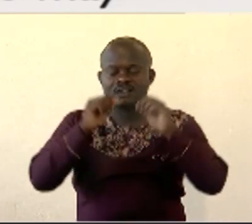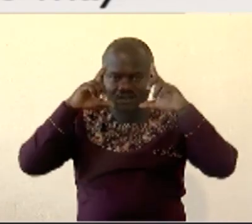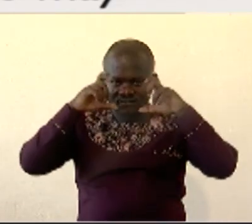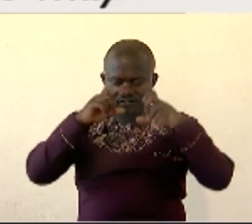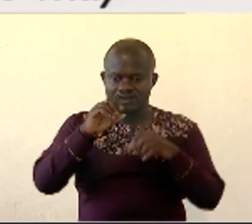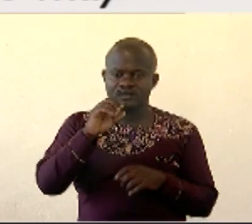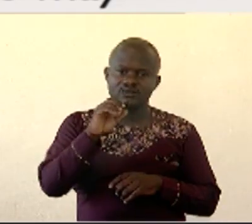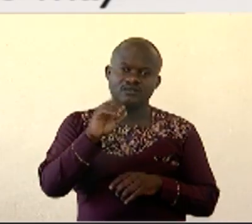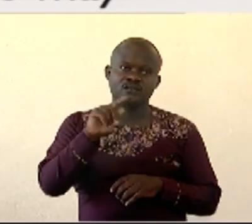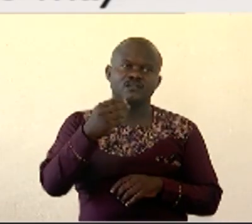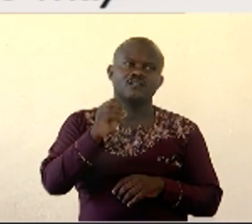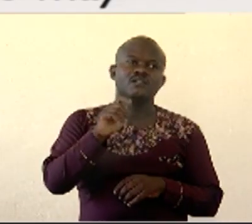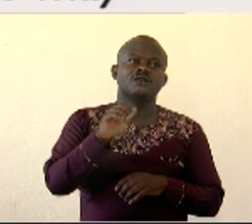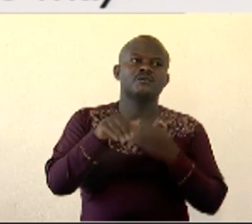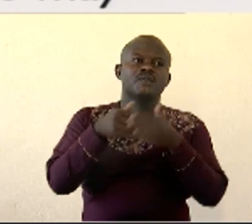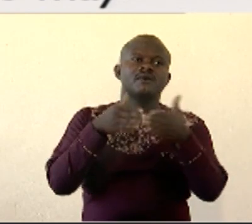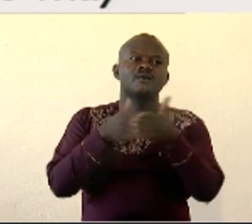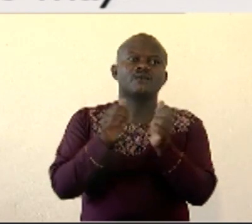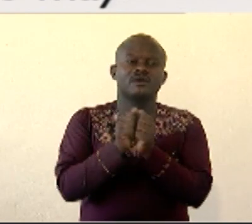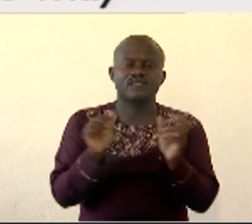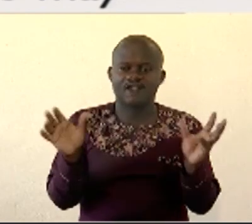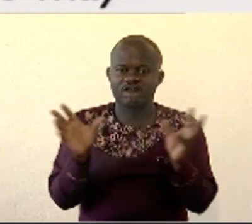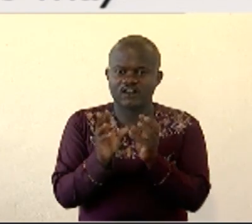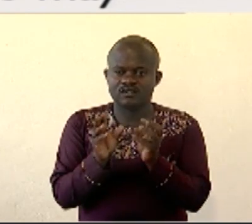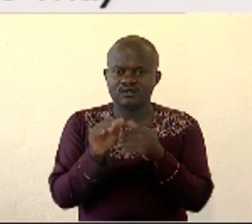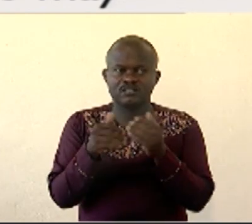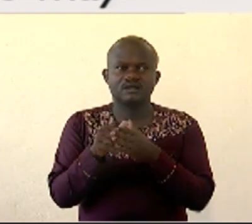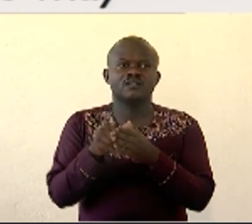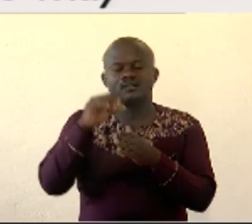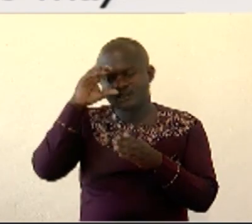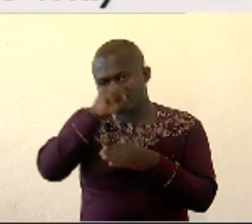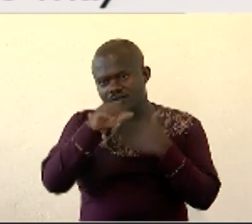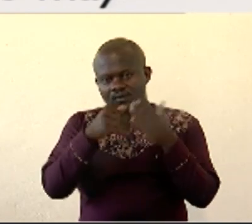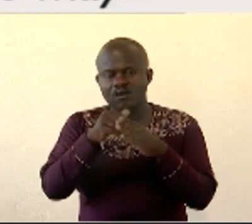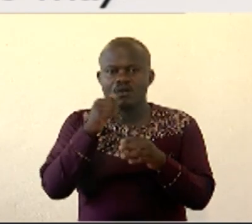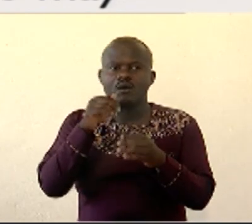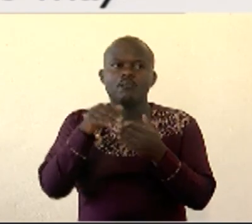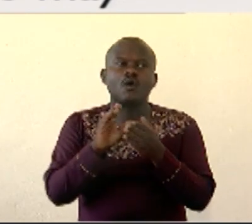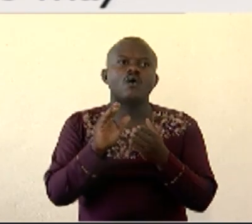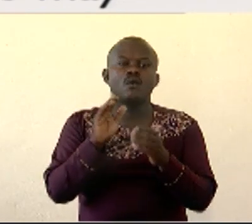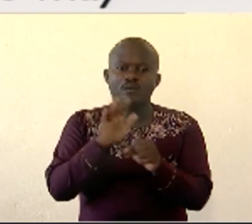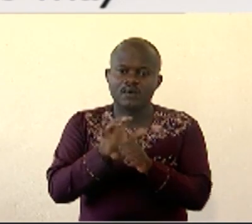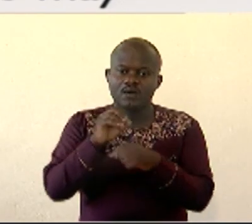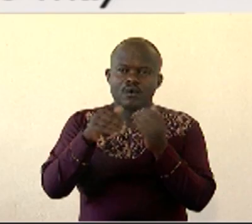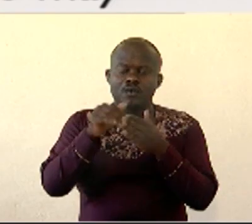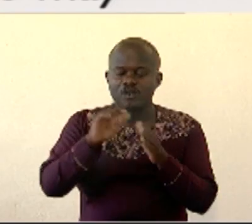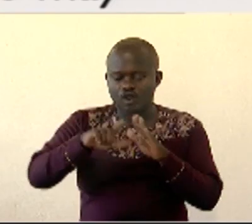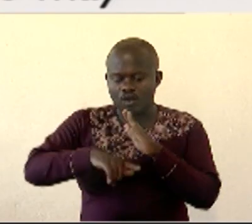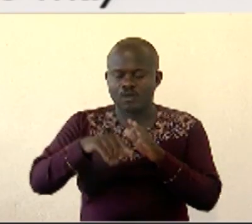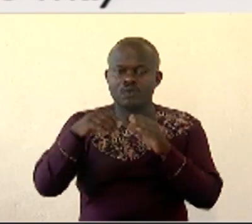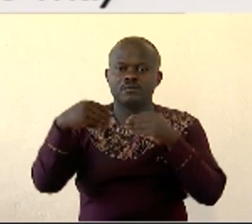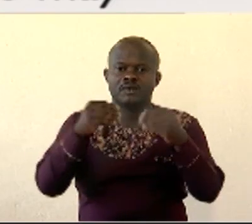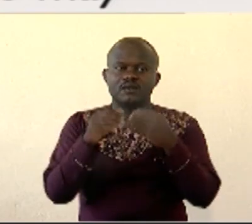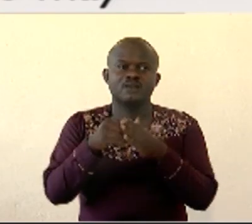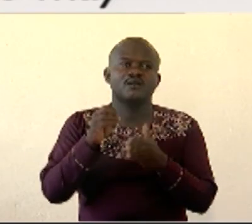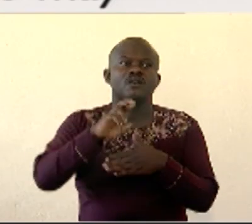Photosynthesis may be limited by a shortage in supply of one or more raw materials